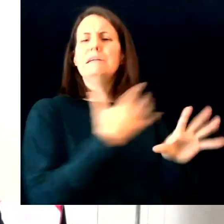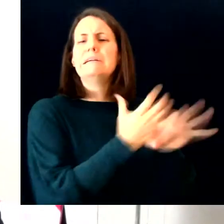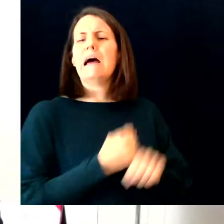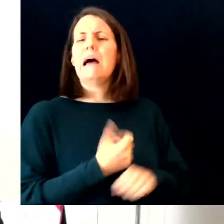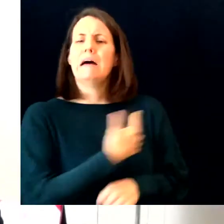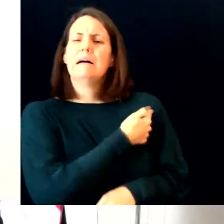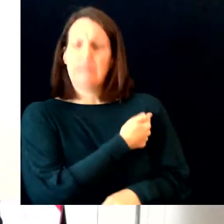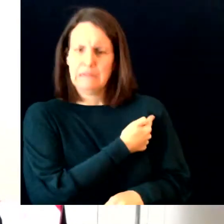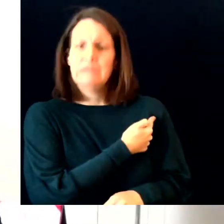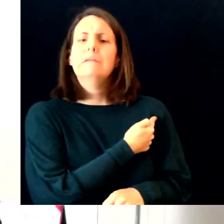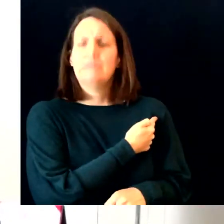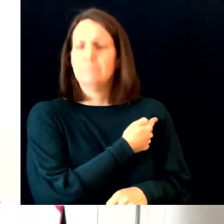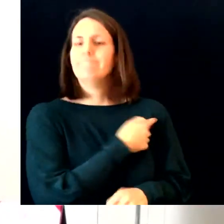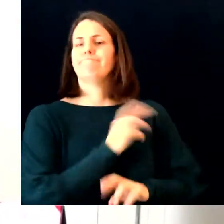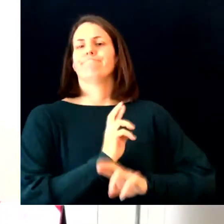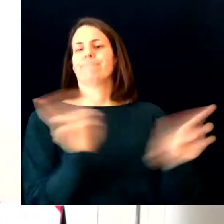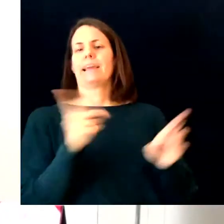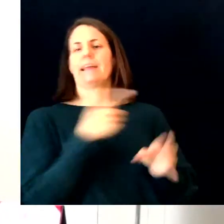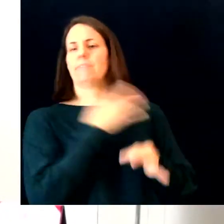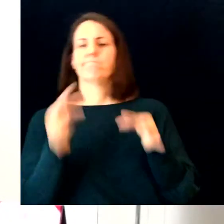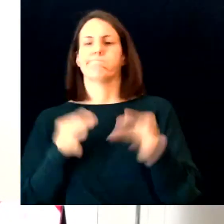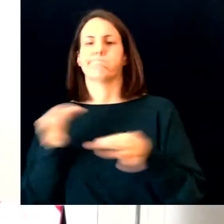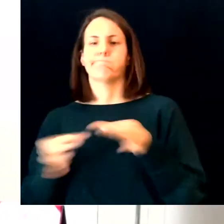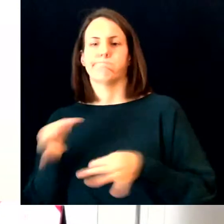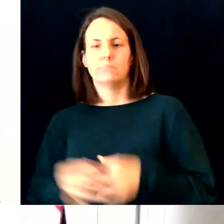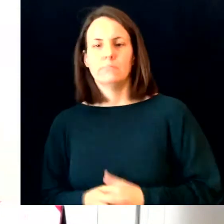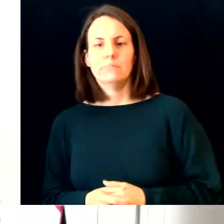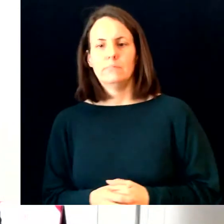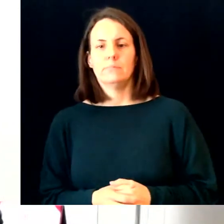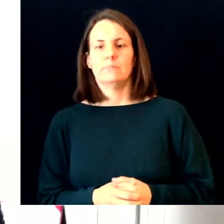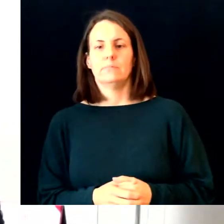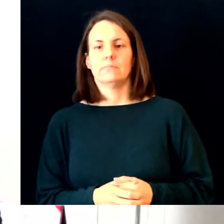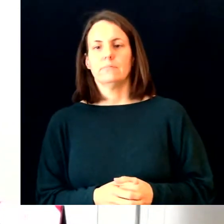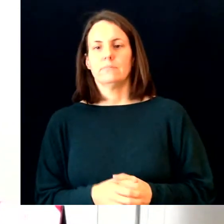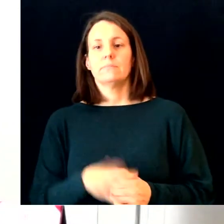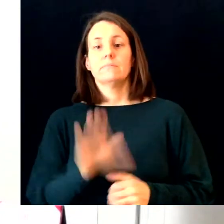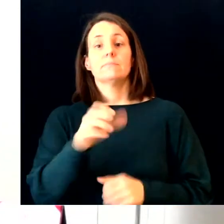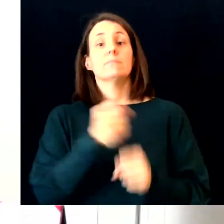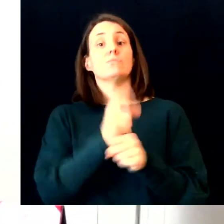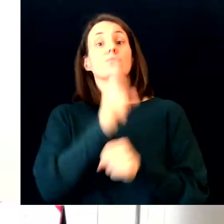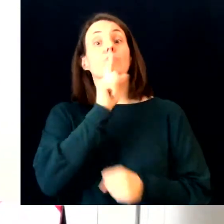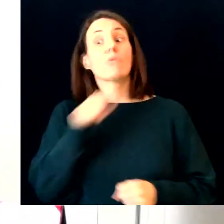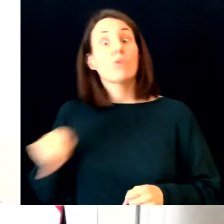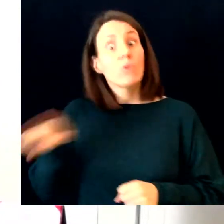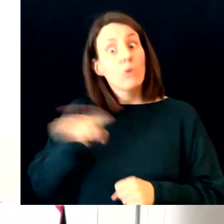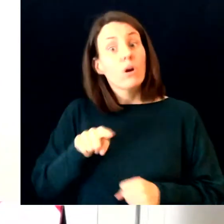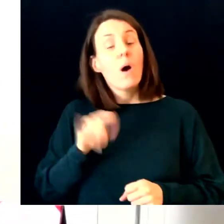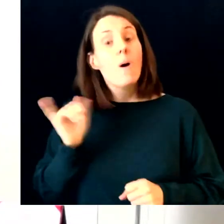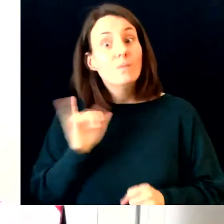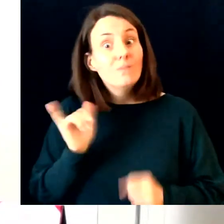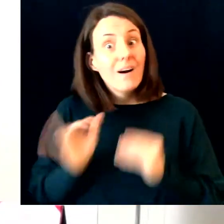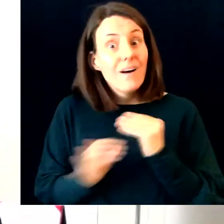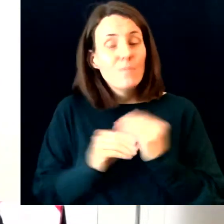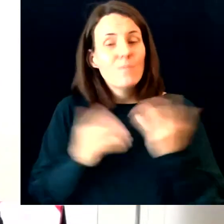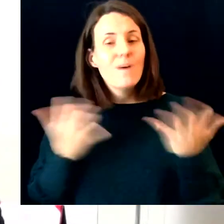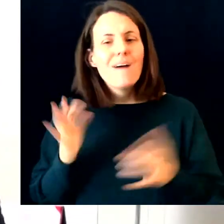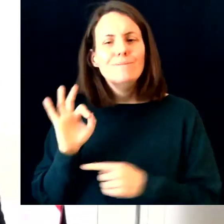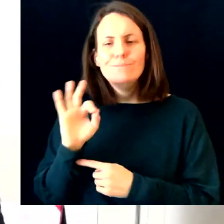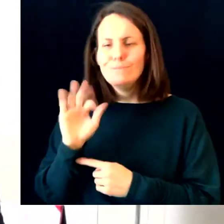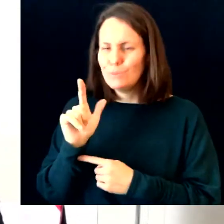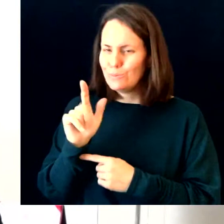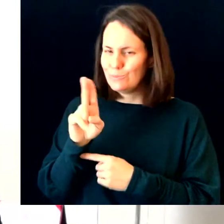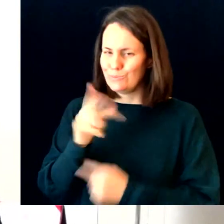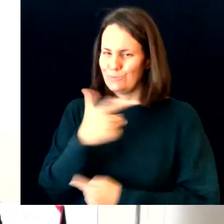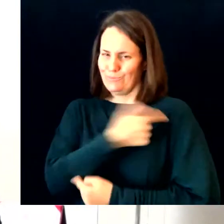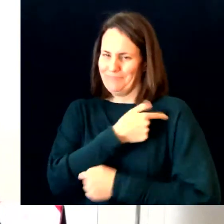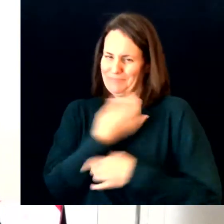the year as well. The flu vaccine is another really important layer of protection to keep your kids healthy and to be